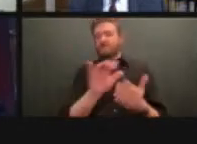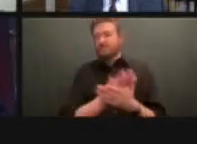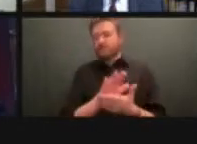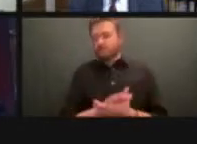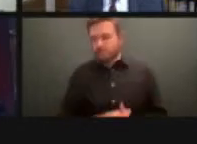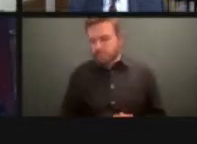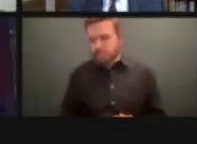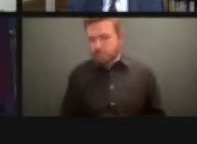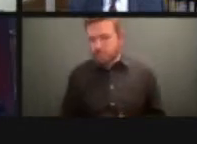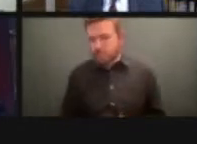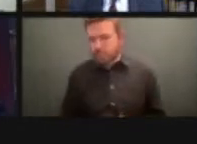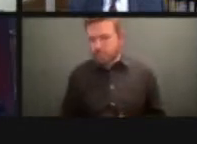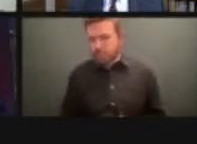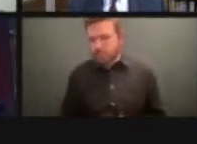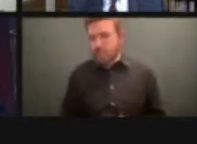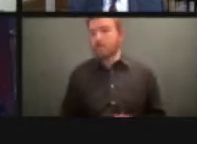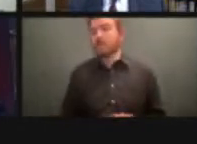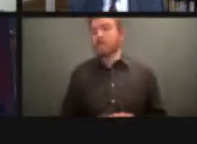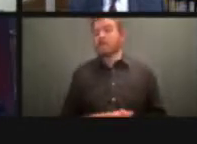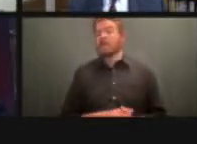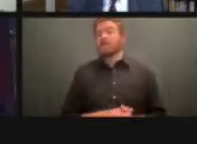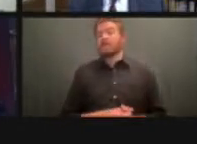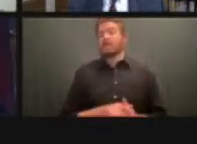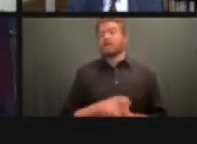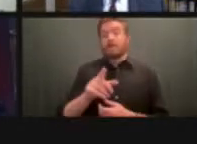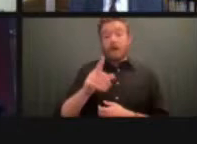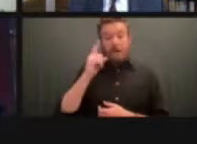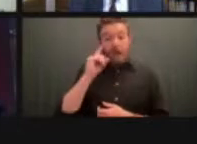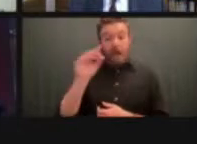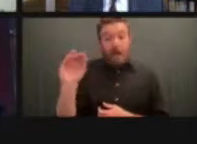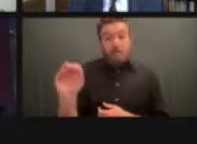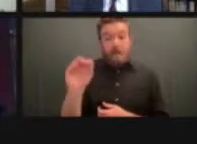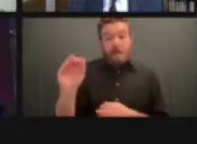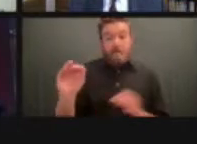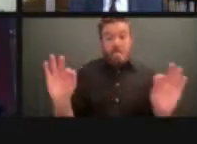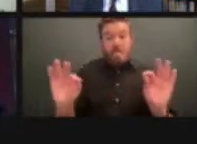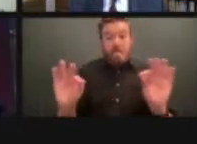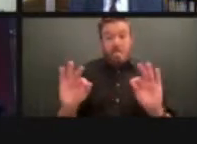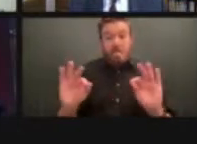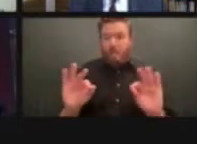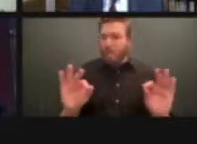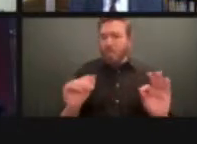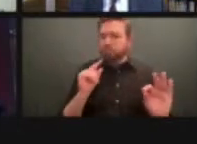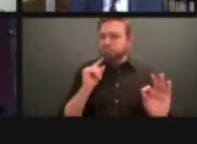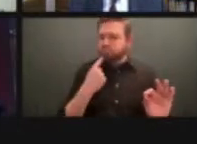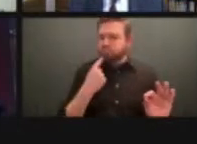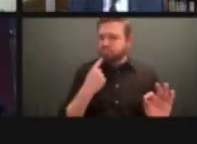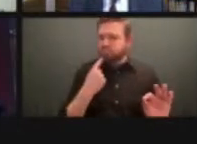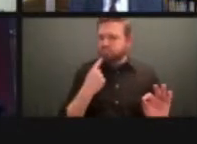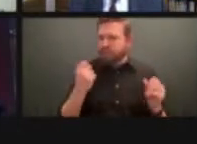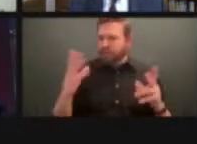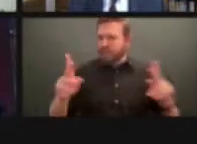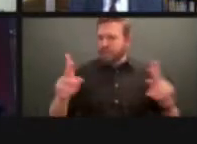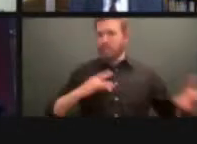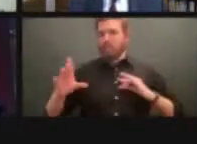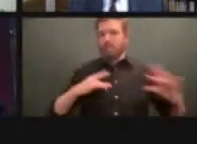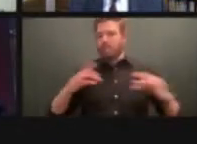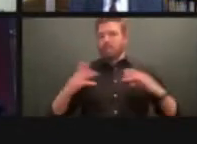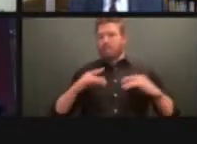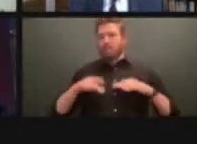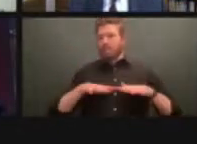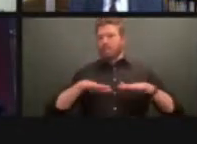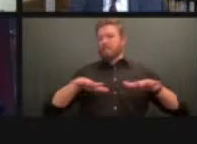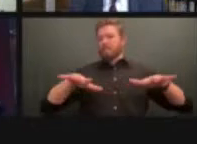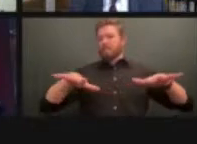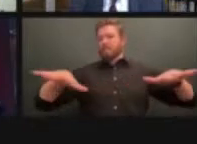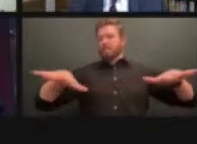Our hospitals are seeing numbers they haven't seen in more than a year and a half. We're seeing new case counts that dwarf what we were seeing even in the